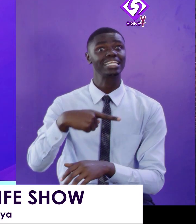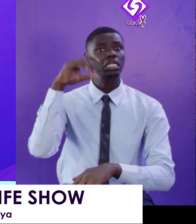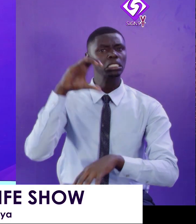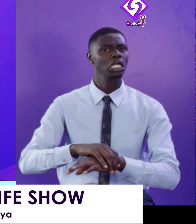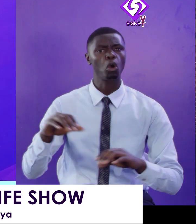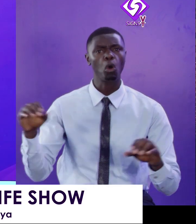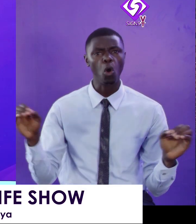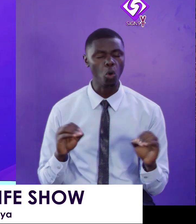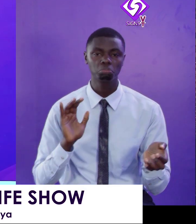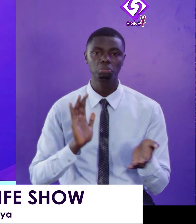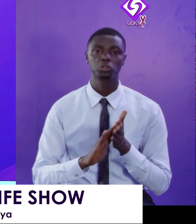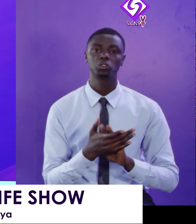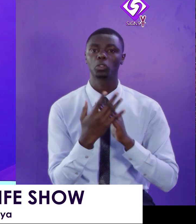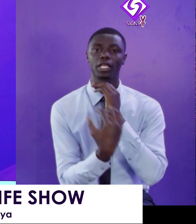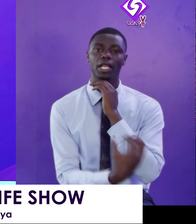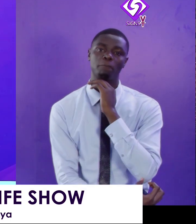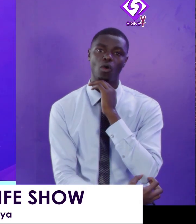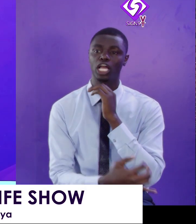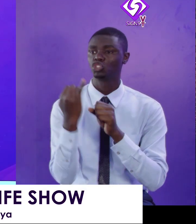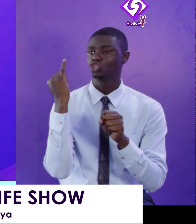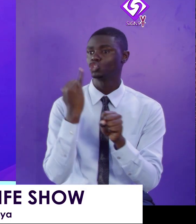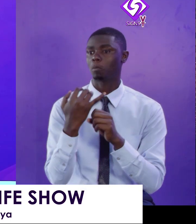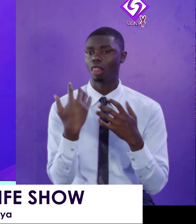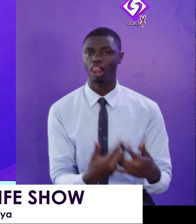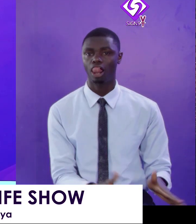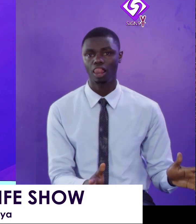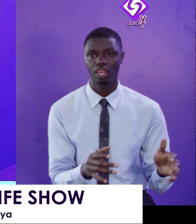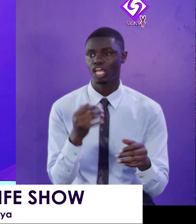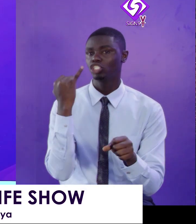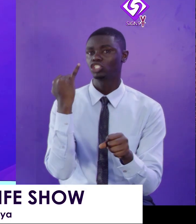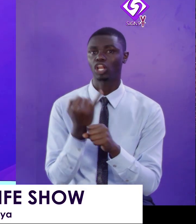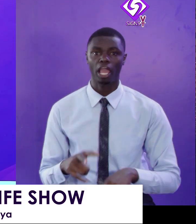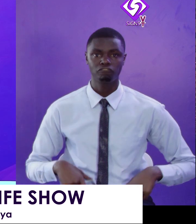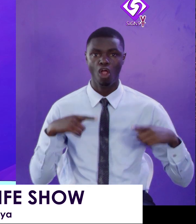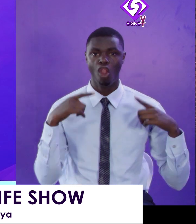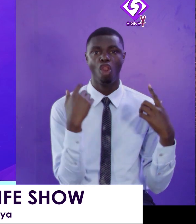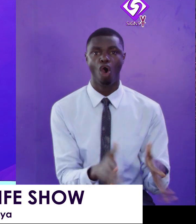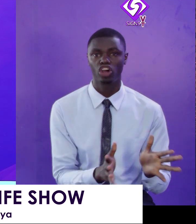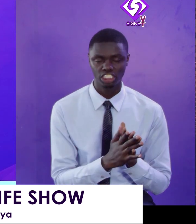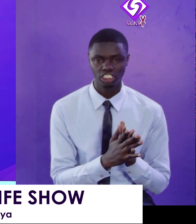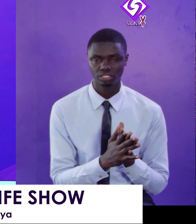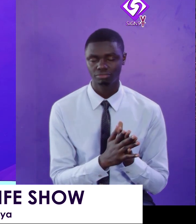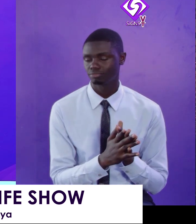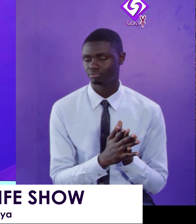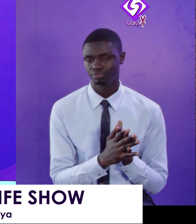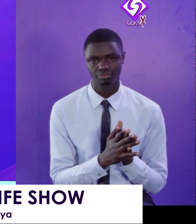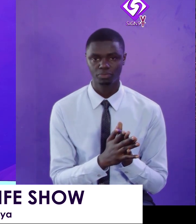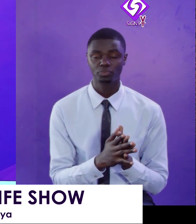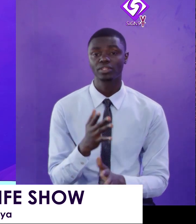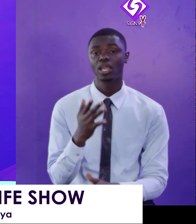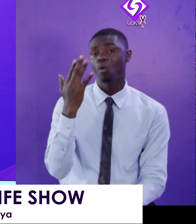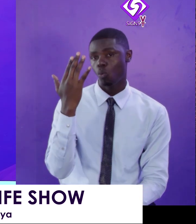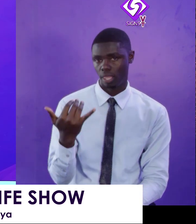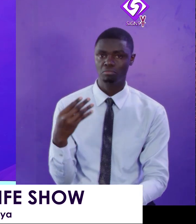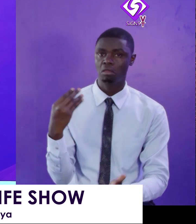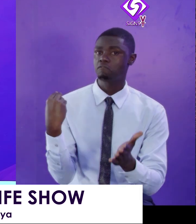poor, you're done, and that's it. You lose your job, you've lost your life. It shouldn't be so. Because